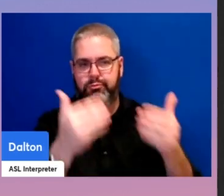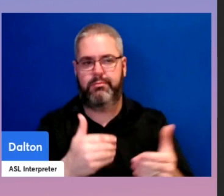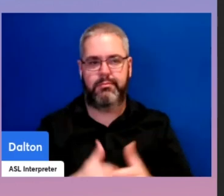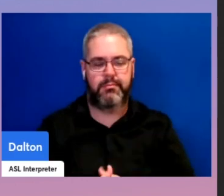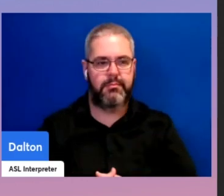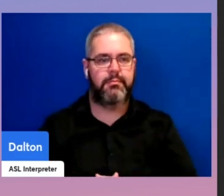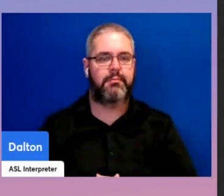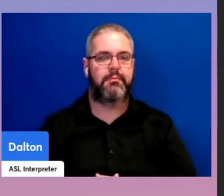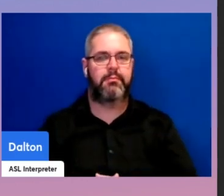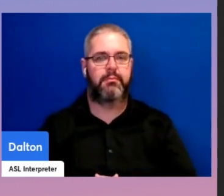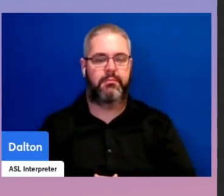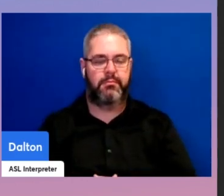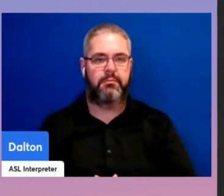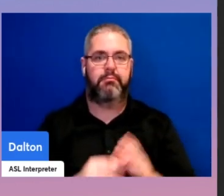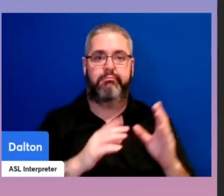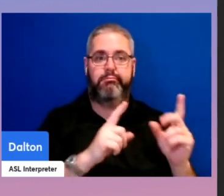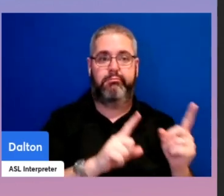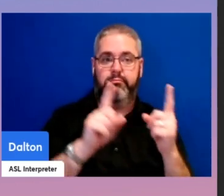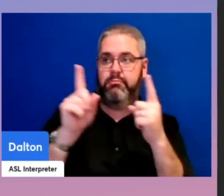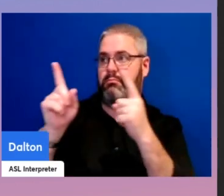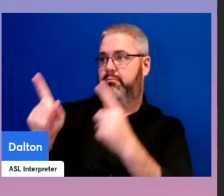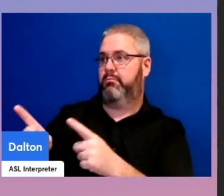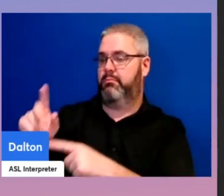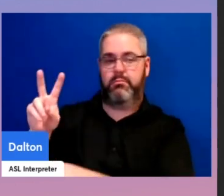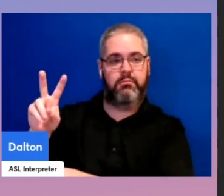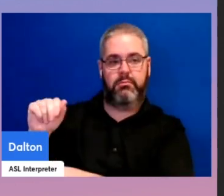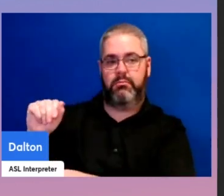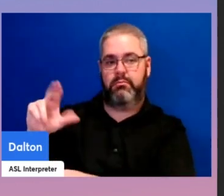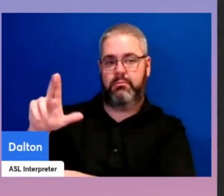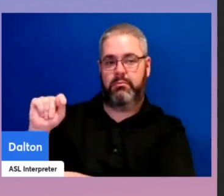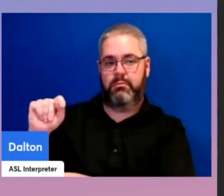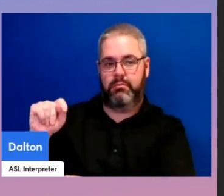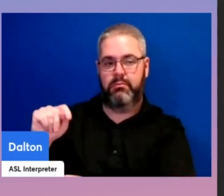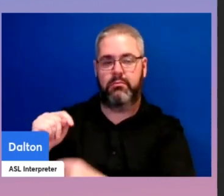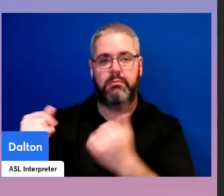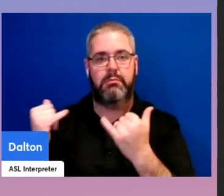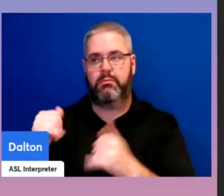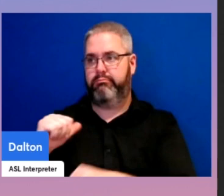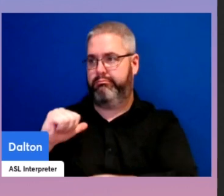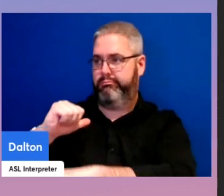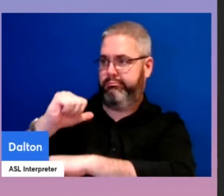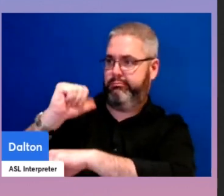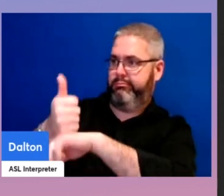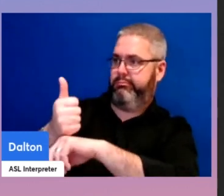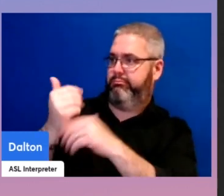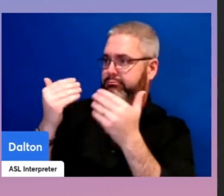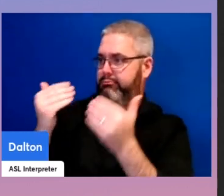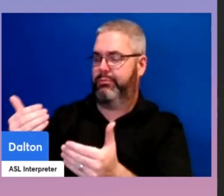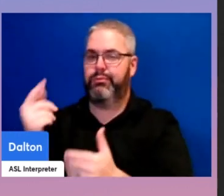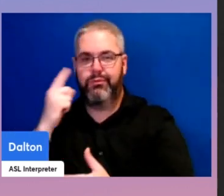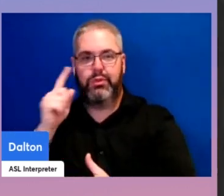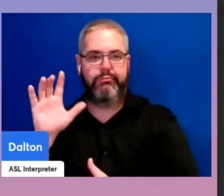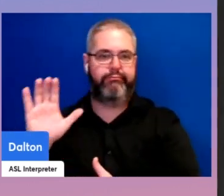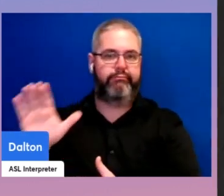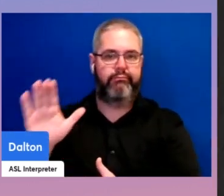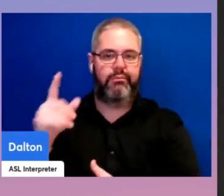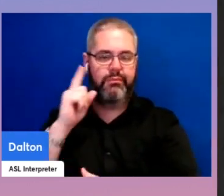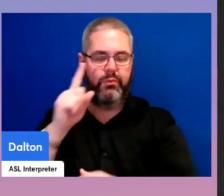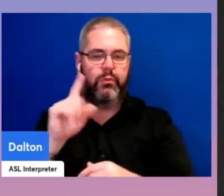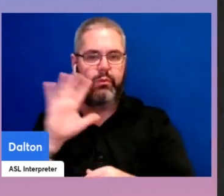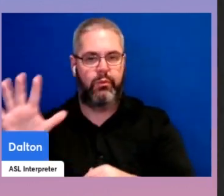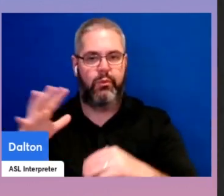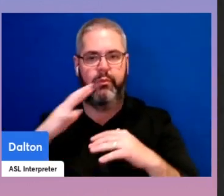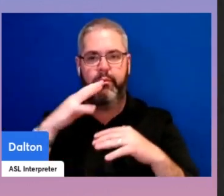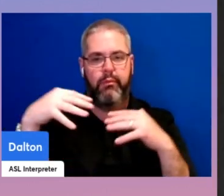So let's go back over to Vault. We go ahead and set that up for the encryption for the encrypt